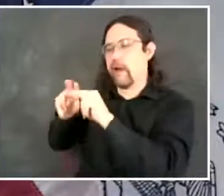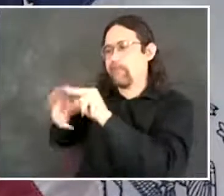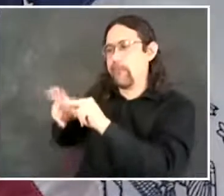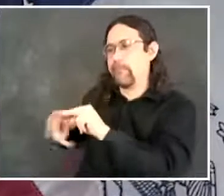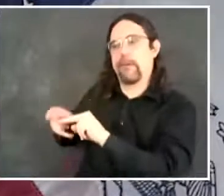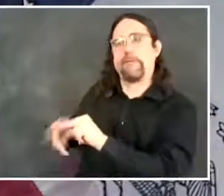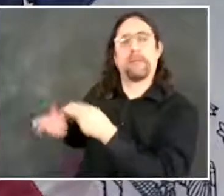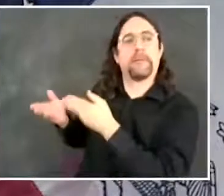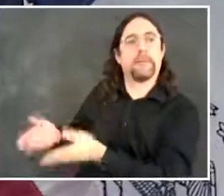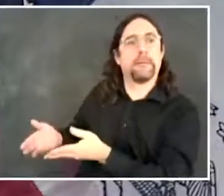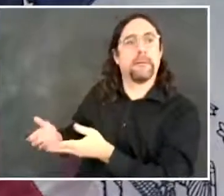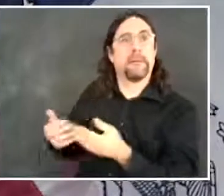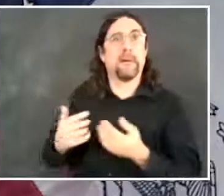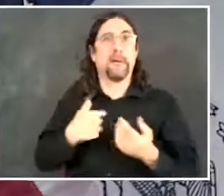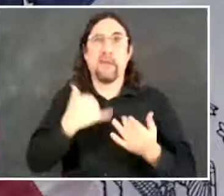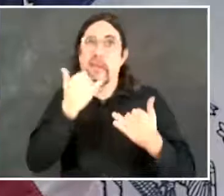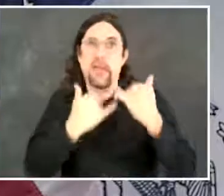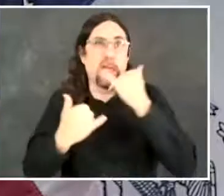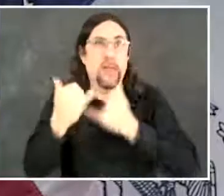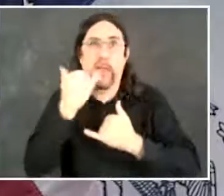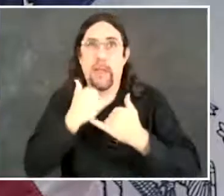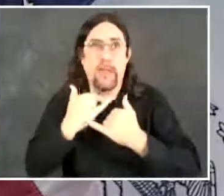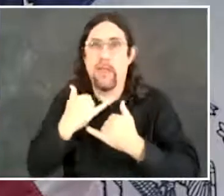way. Now,